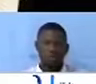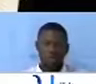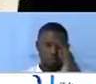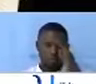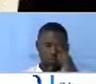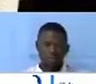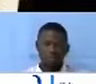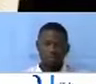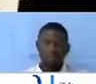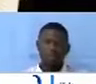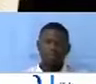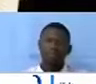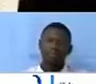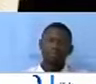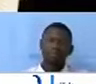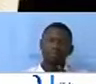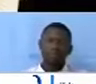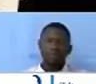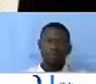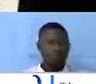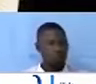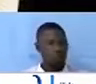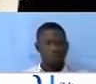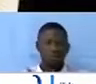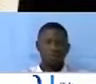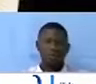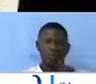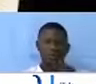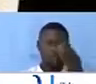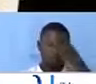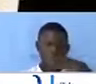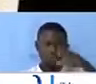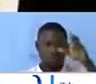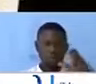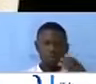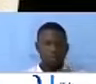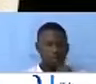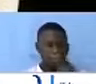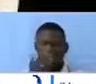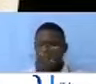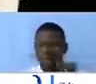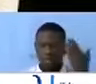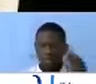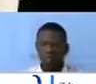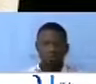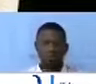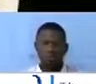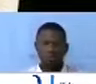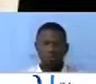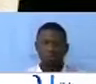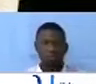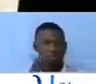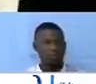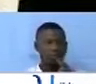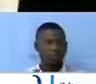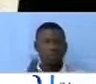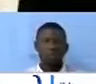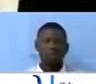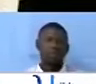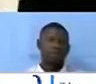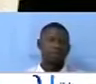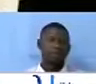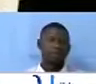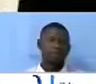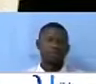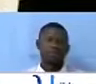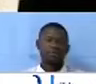respect the procedures of this commission. I said it earlier. I don't want to repeat it again.